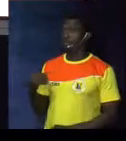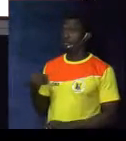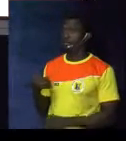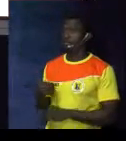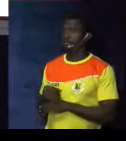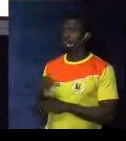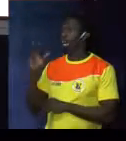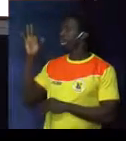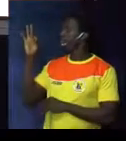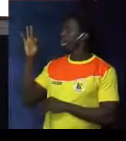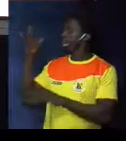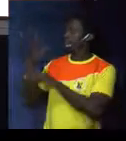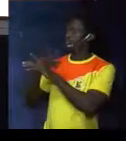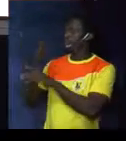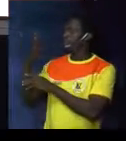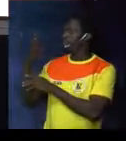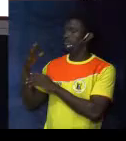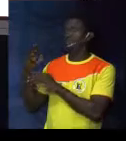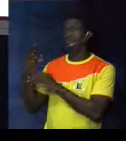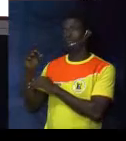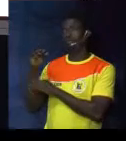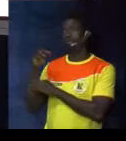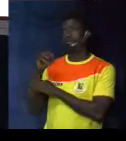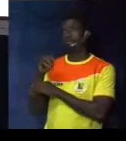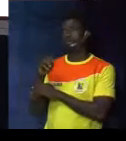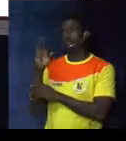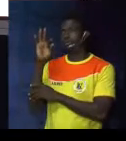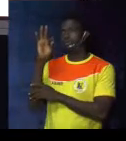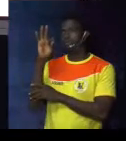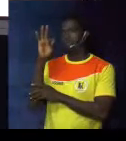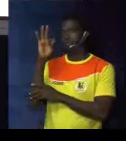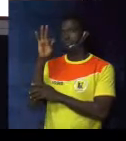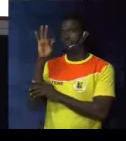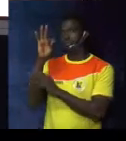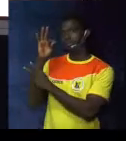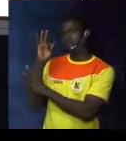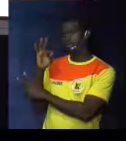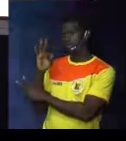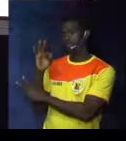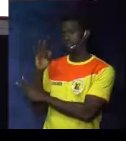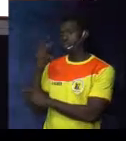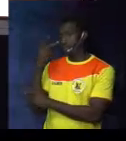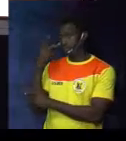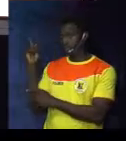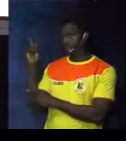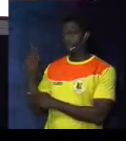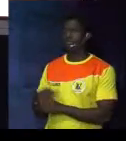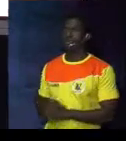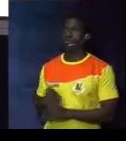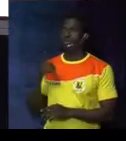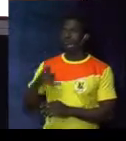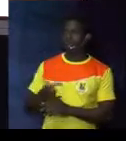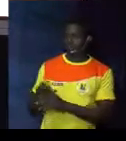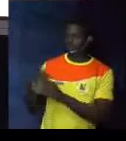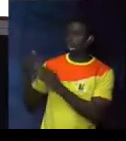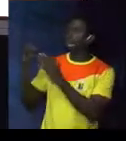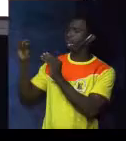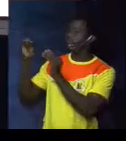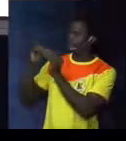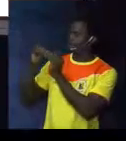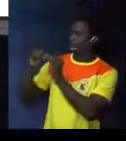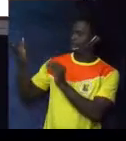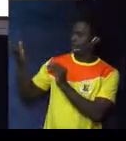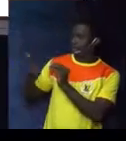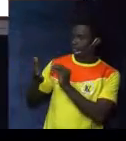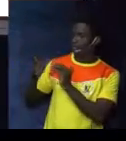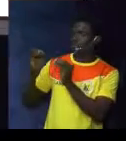I put 9 times 5, which is 45, and finally 9 times 8, which is 72. Now of course we are going to add diagonally